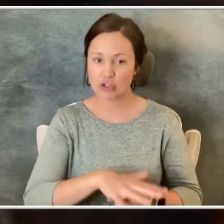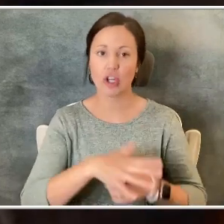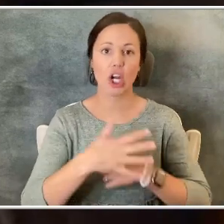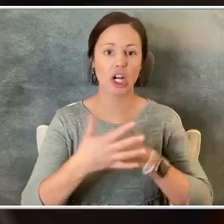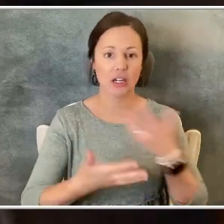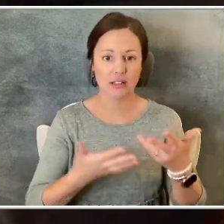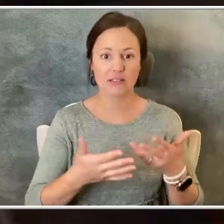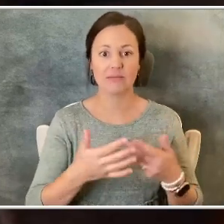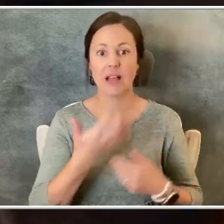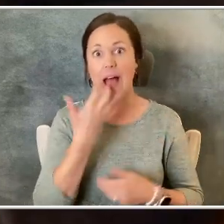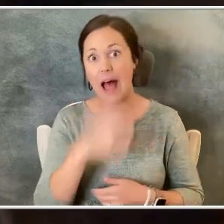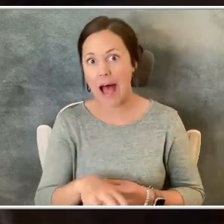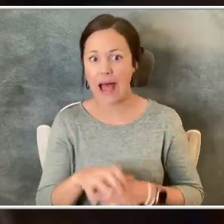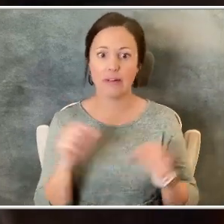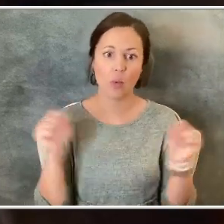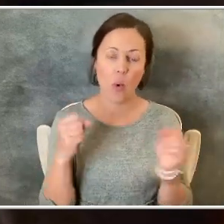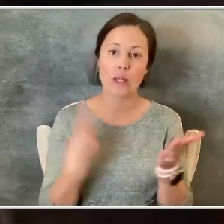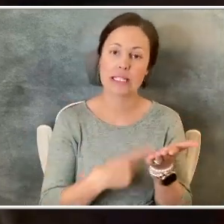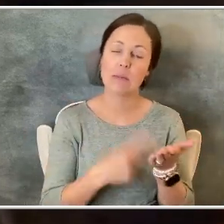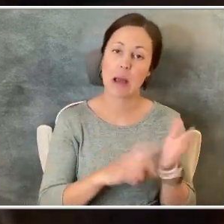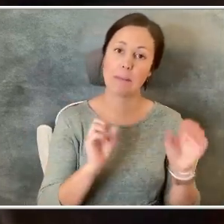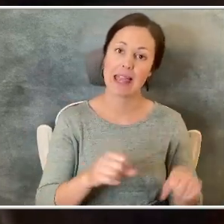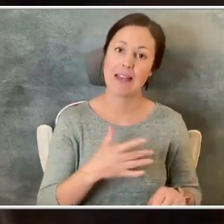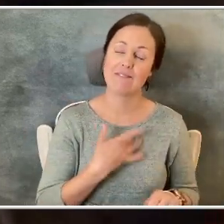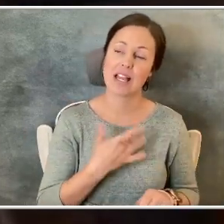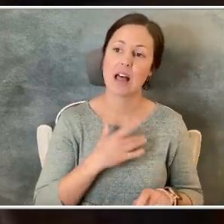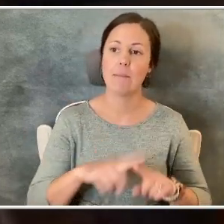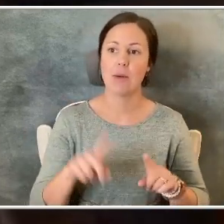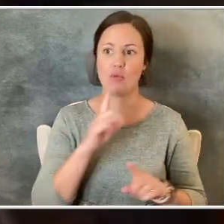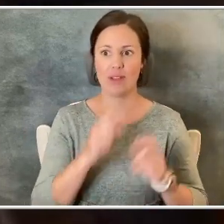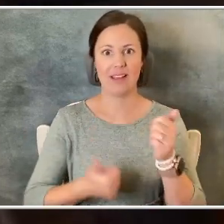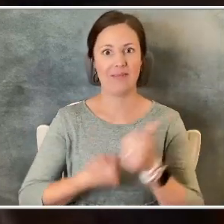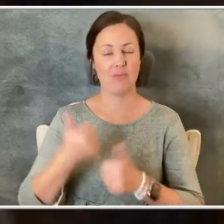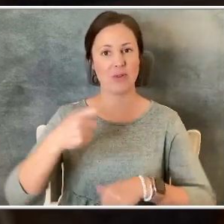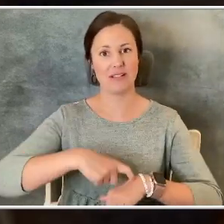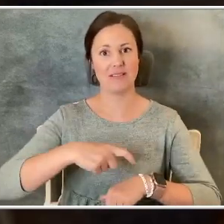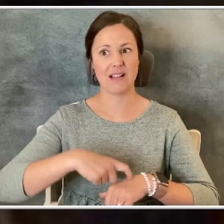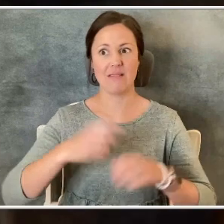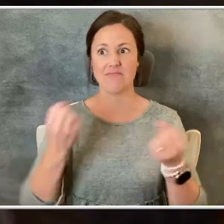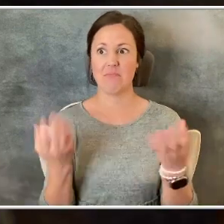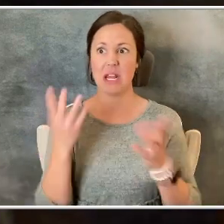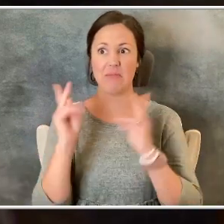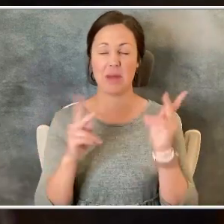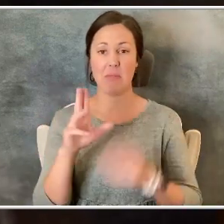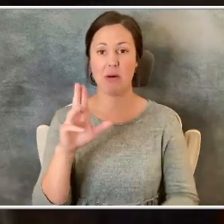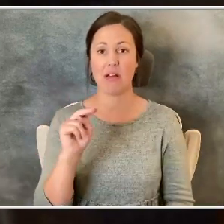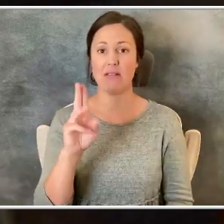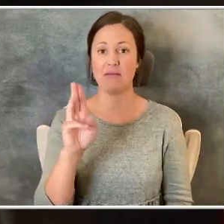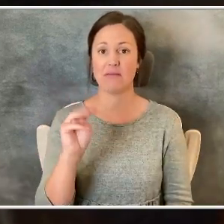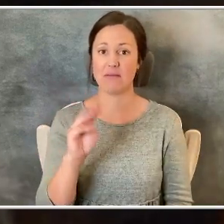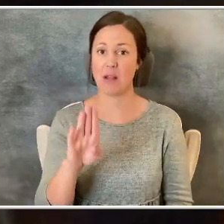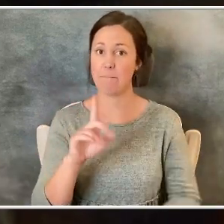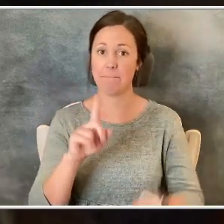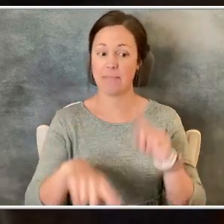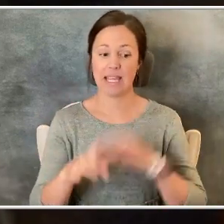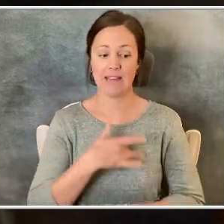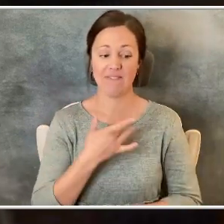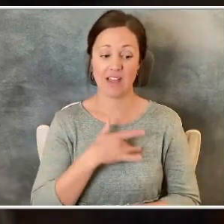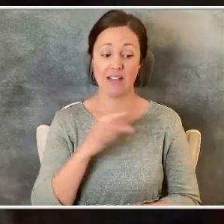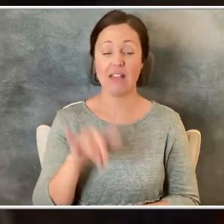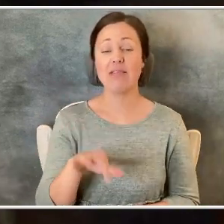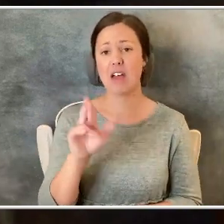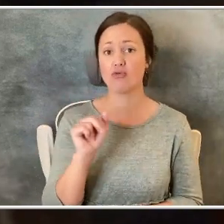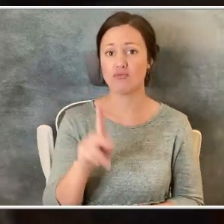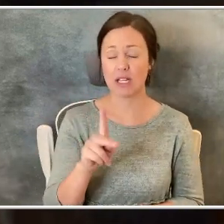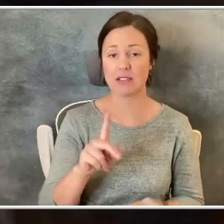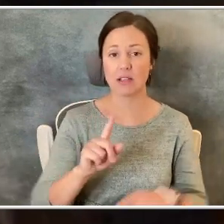hot, cold sometimes. But for the most part, you know, a lot of people still are numb, which is a risk. But again, as time